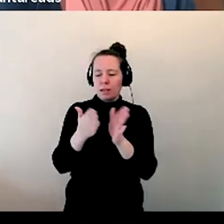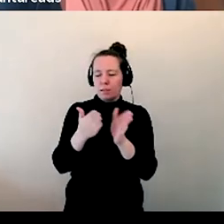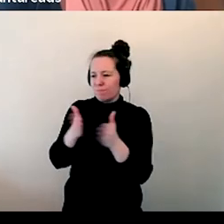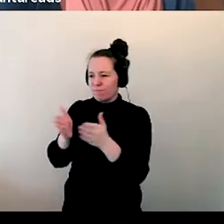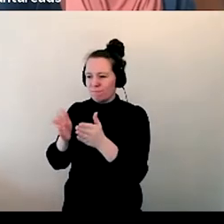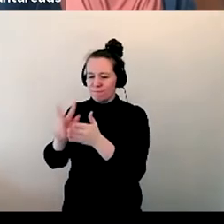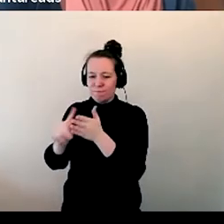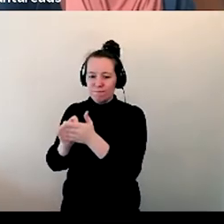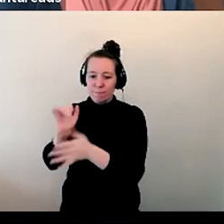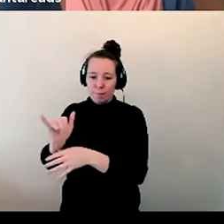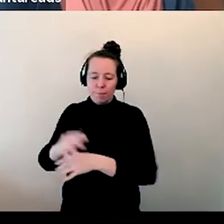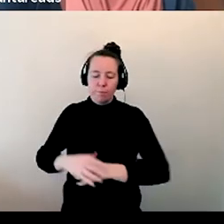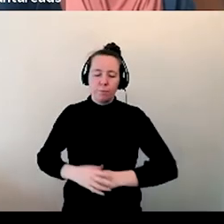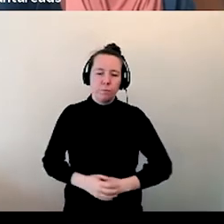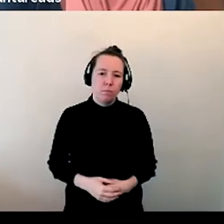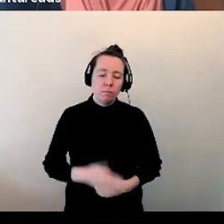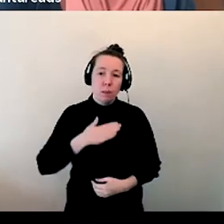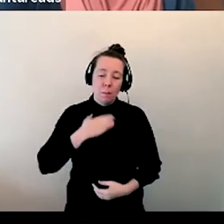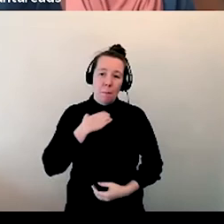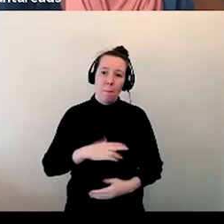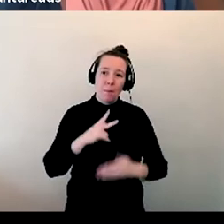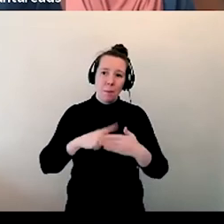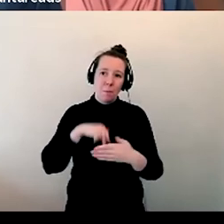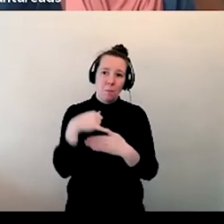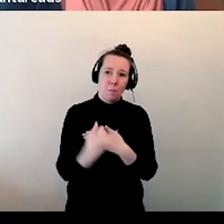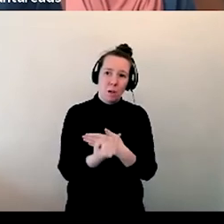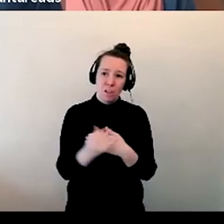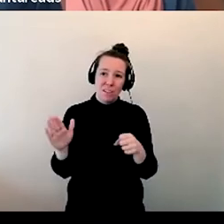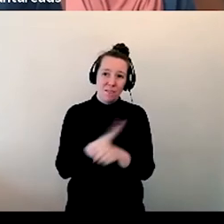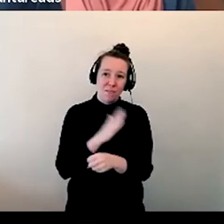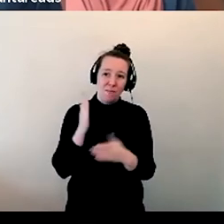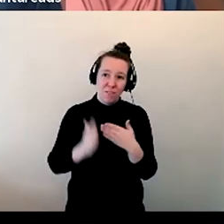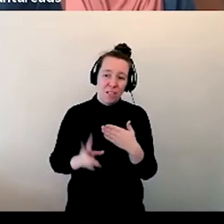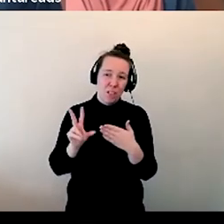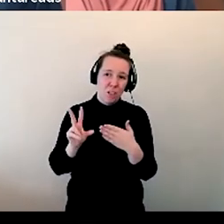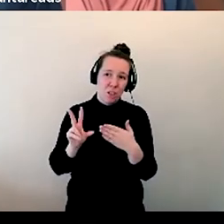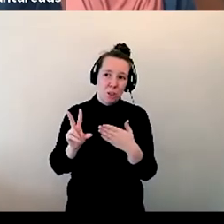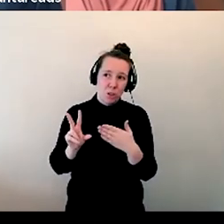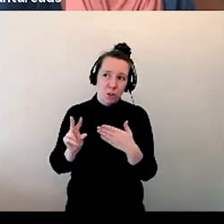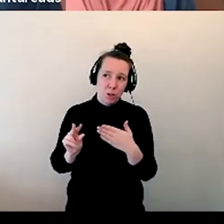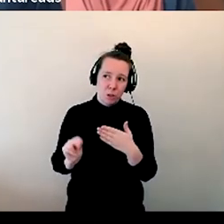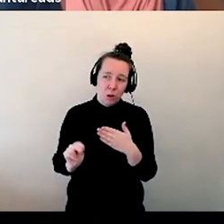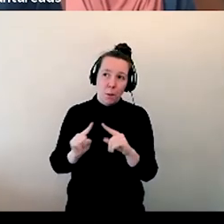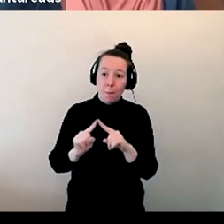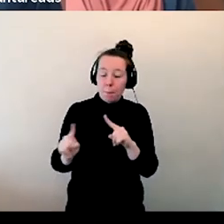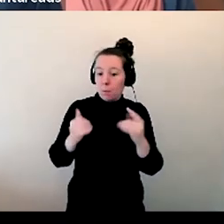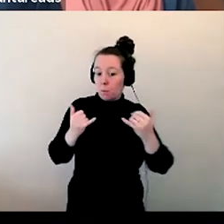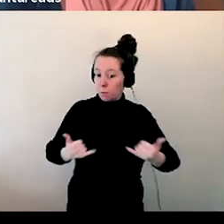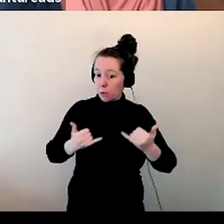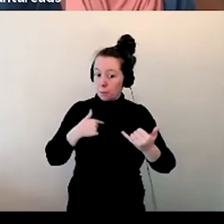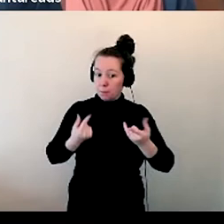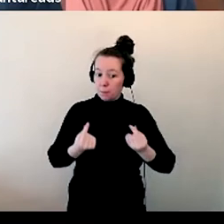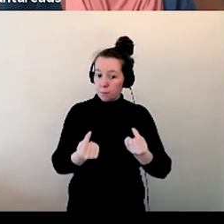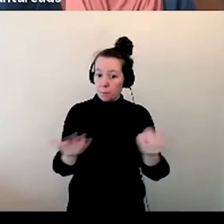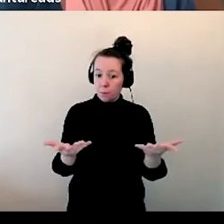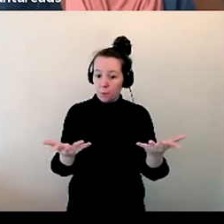fully completed projects in terms of book talk, but one thing that I was very interested in and I'm currently looking into is I